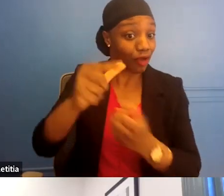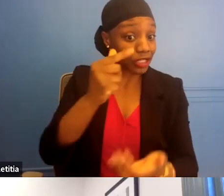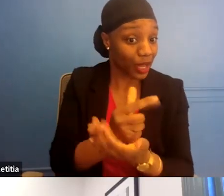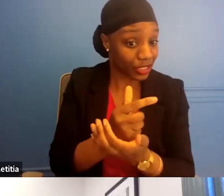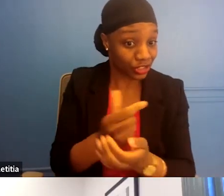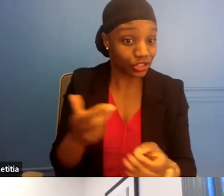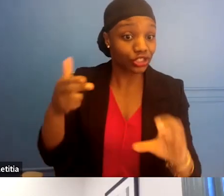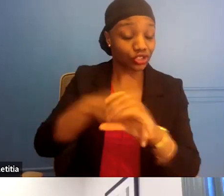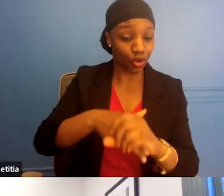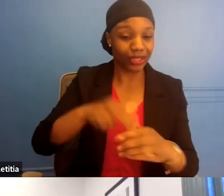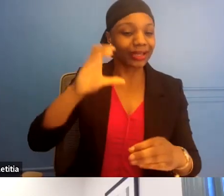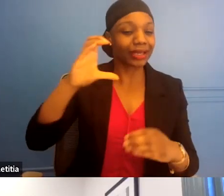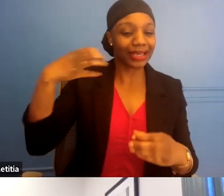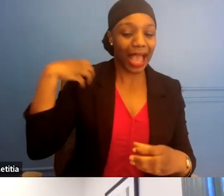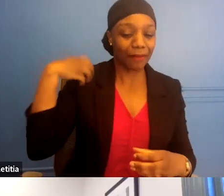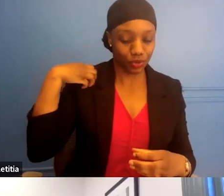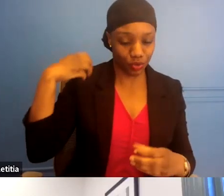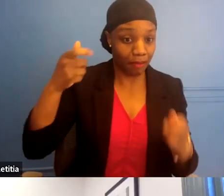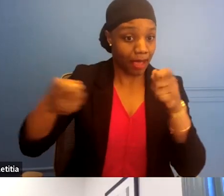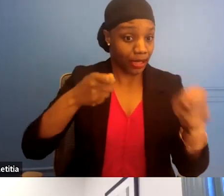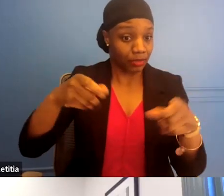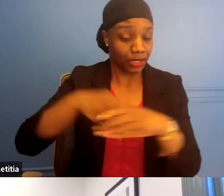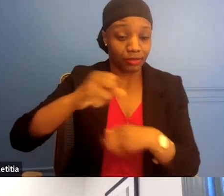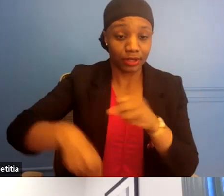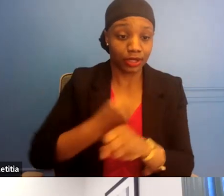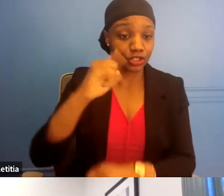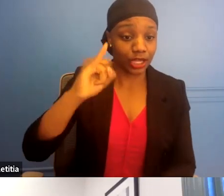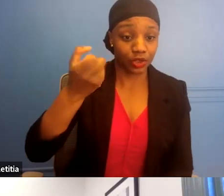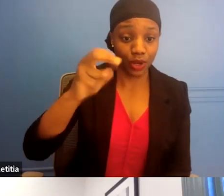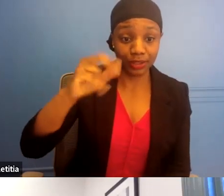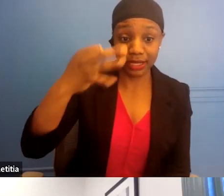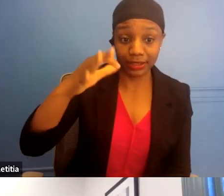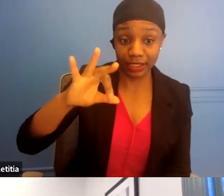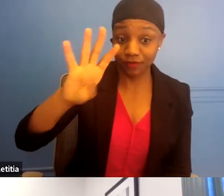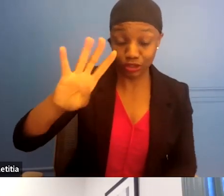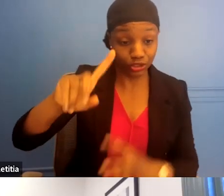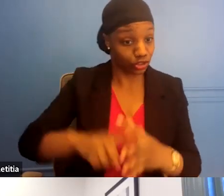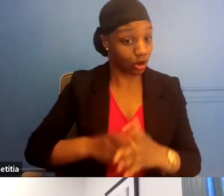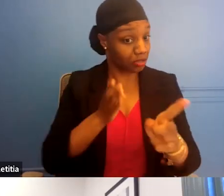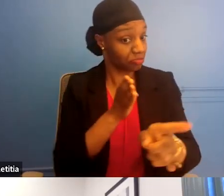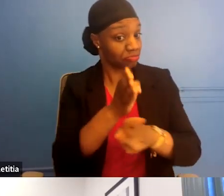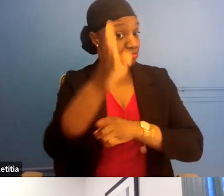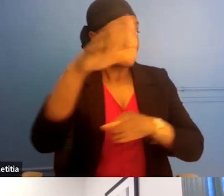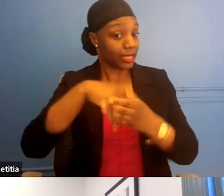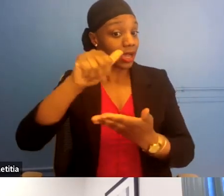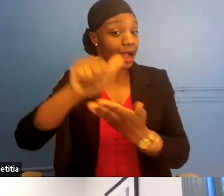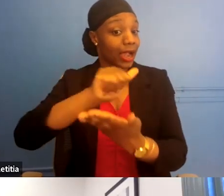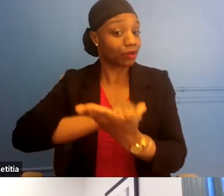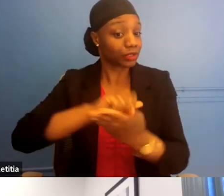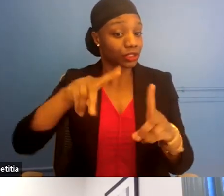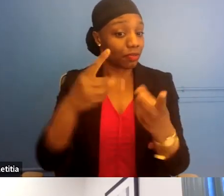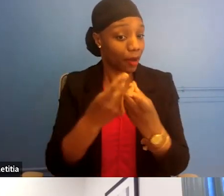Farallon Capital Management in January 1994, where she began her career in the accounting department and office